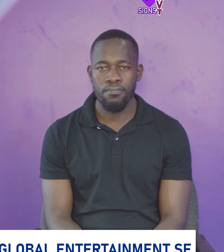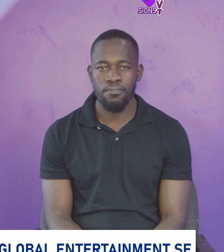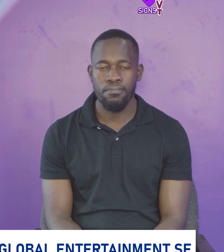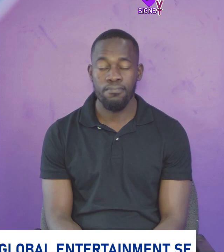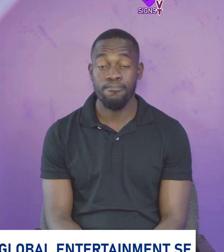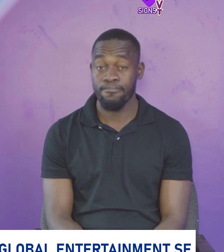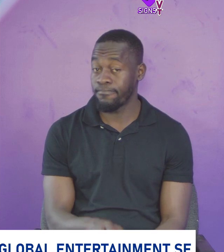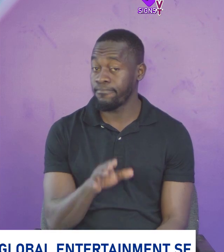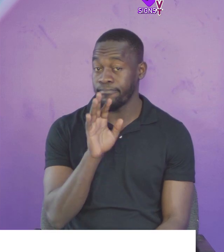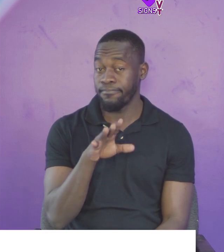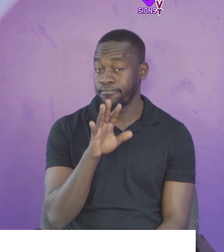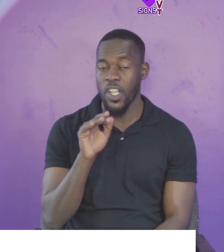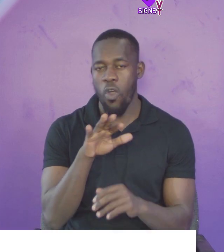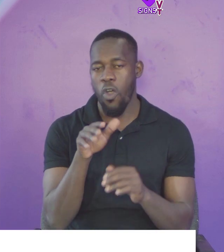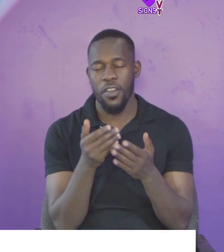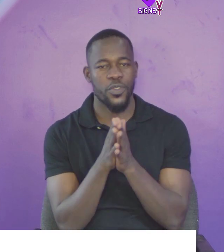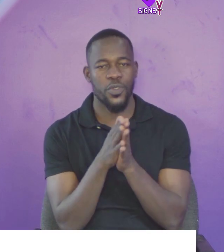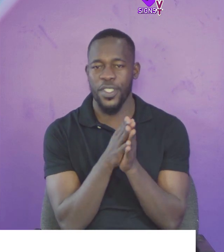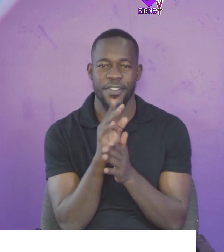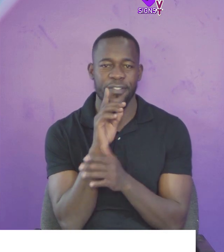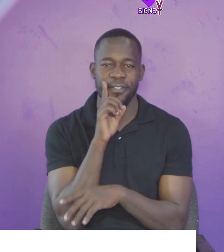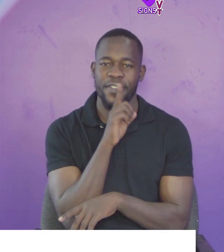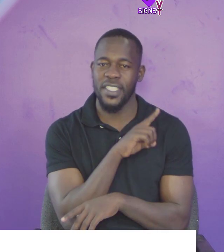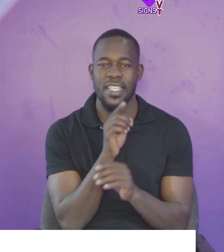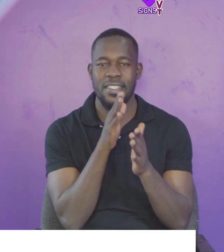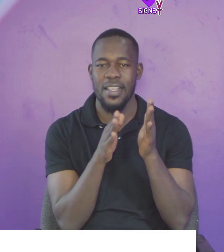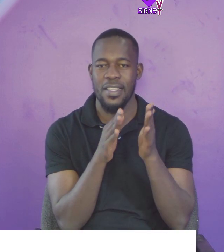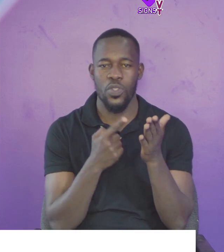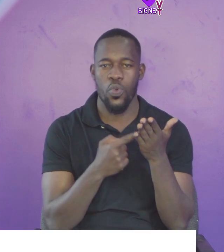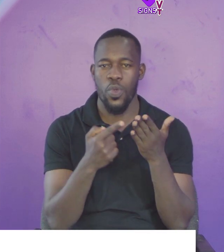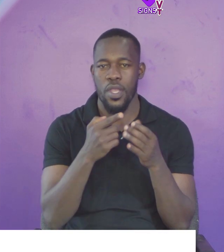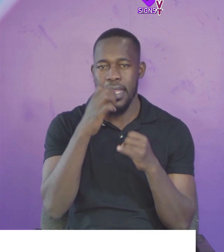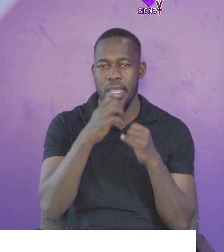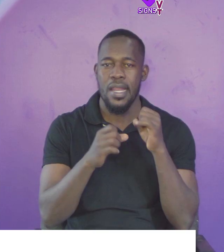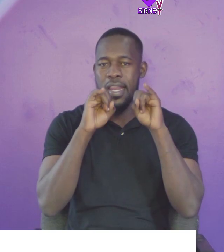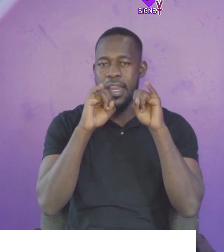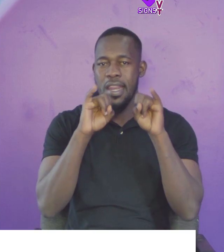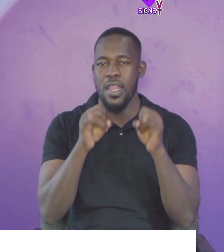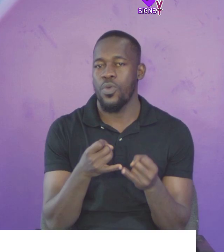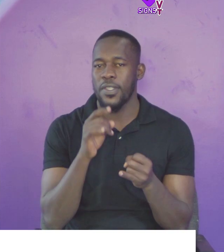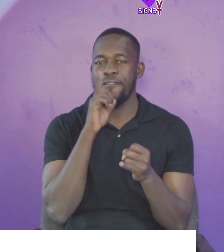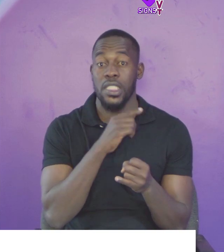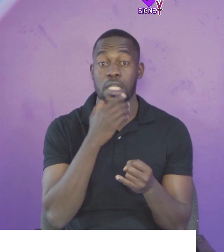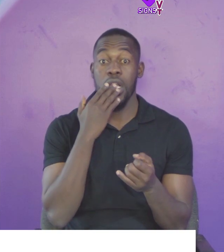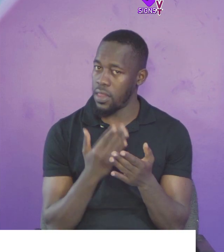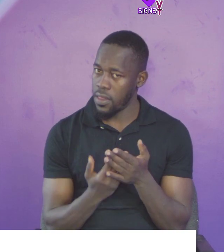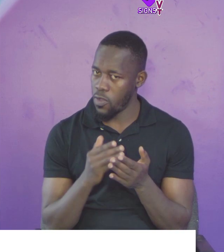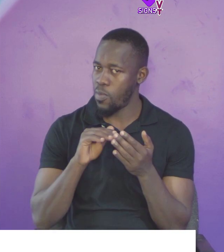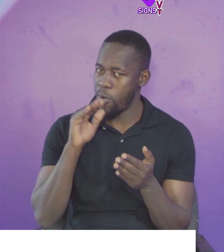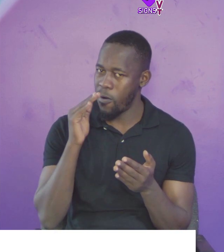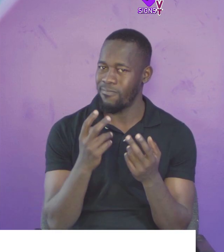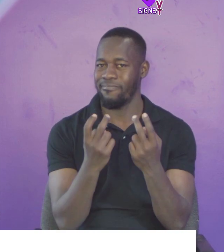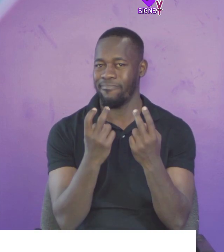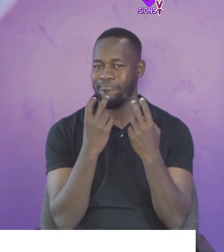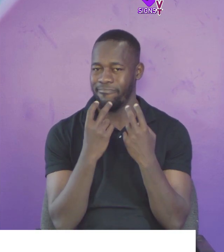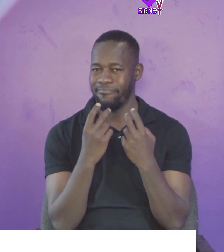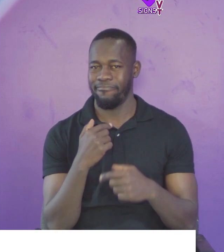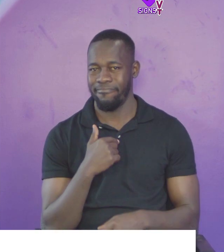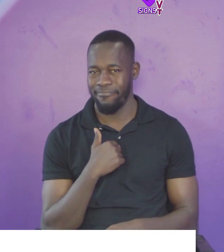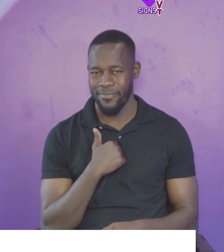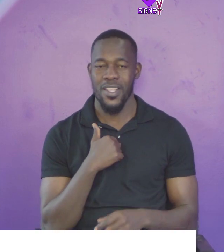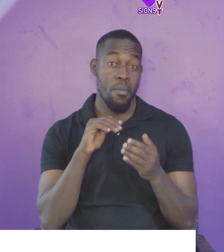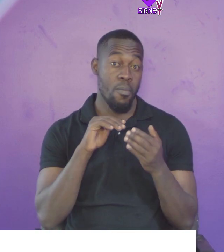With that update, we come to the end of Science Weekend Prime Edition. Thank you so much for watching. But for these and more